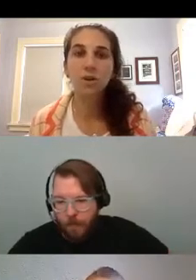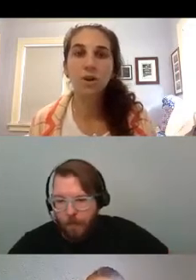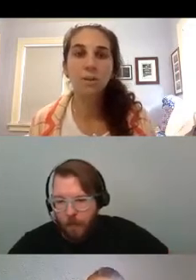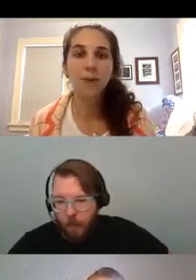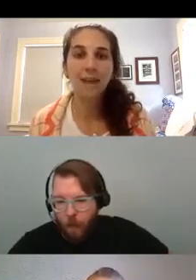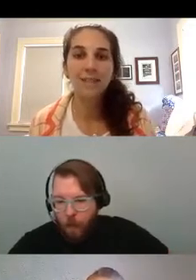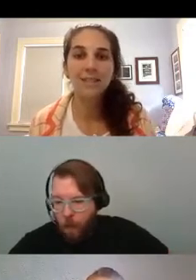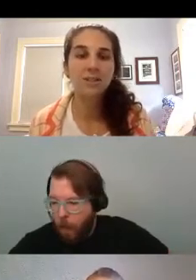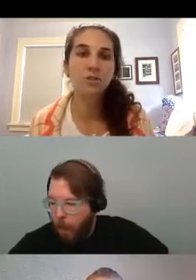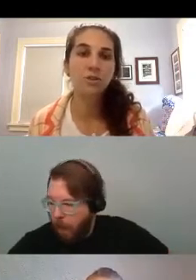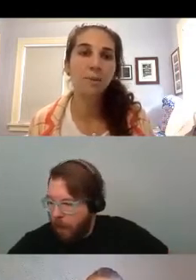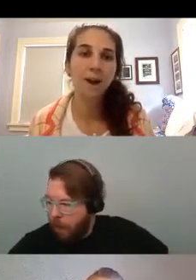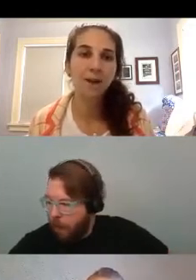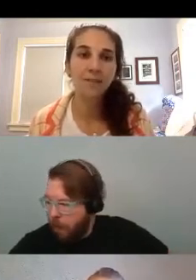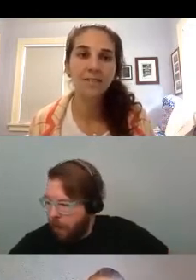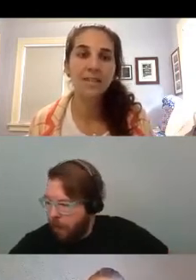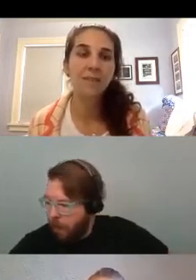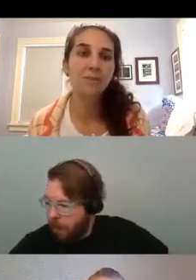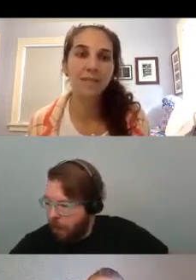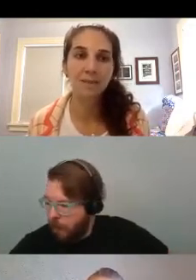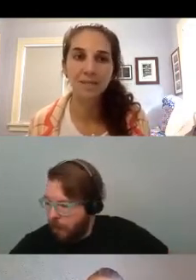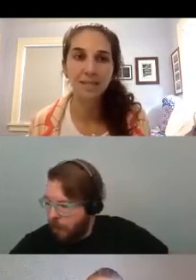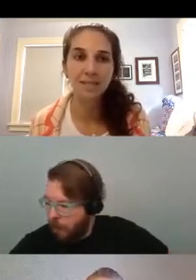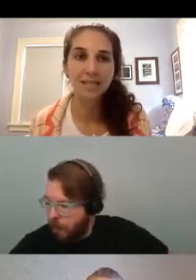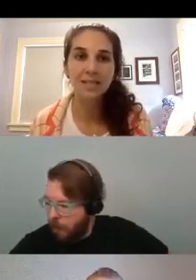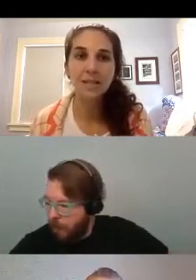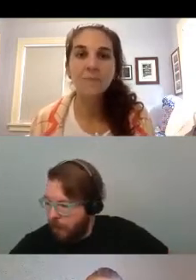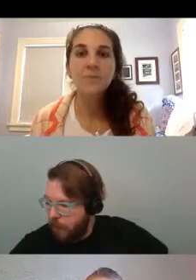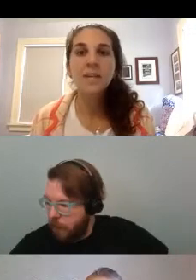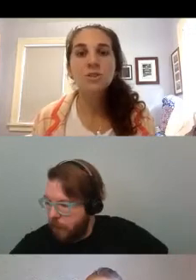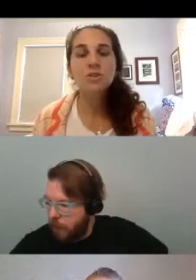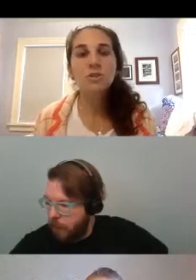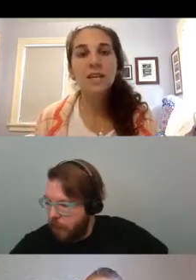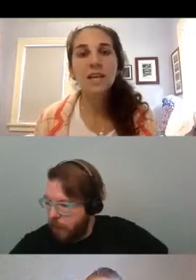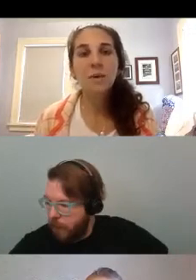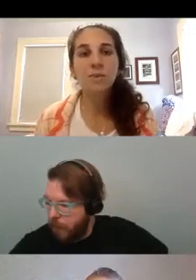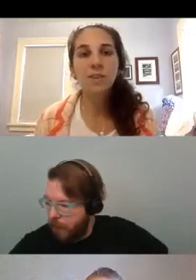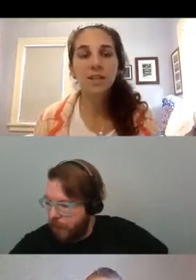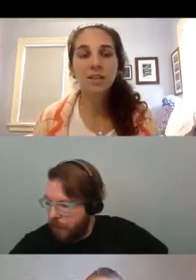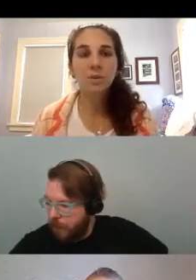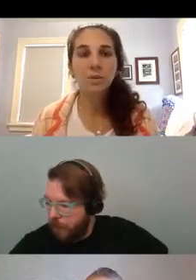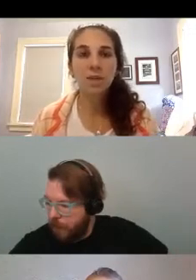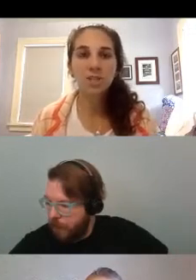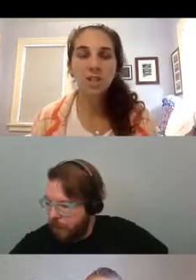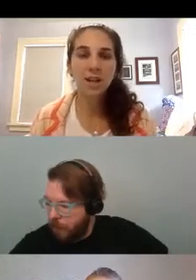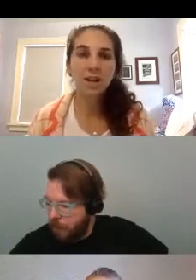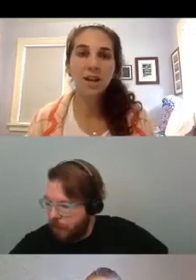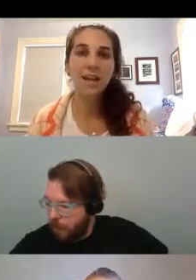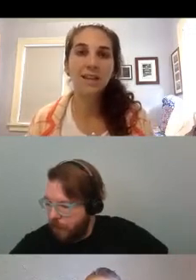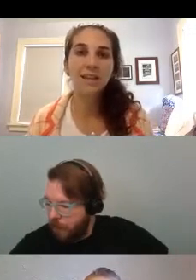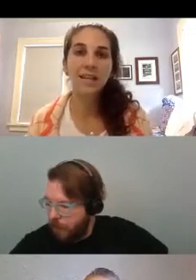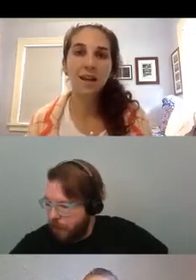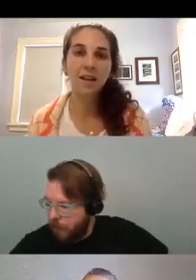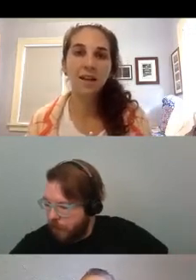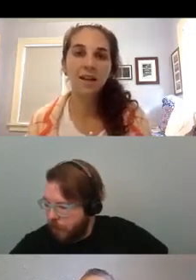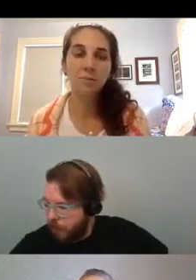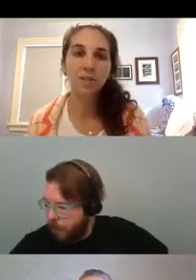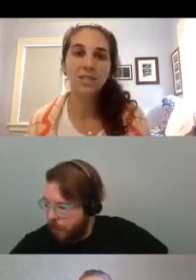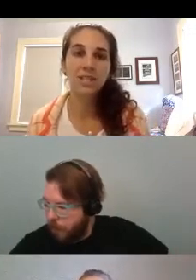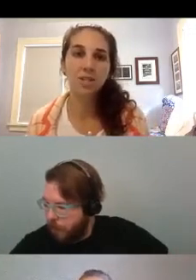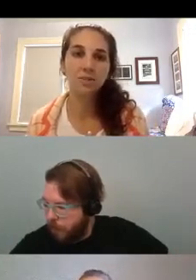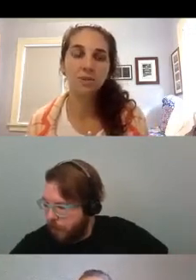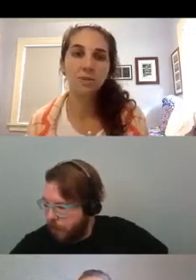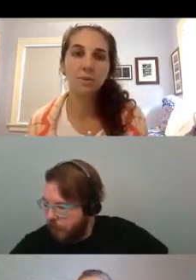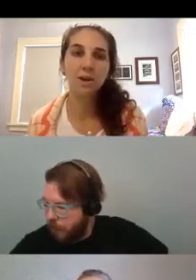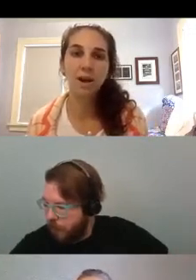history or art practices or nonprofits and museum studies. And so the written questionnaire and the